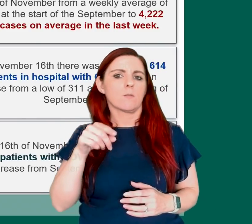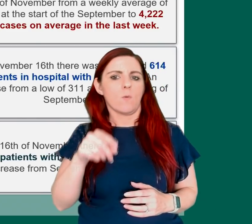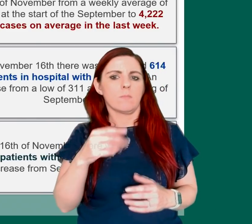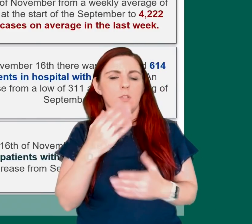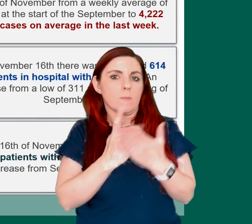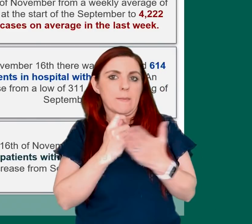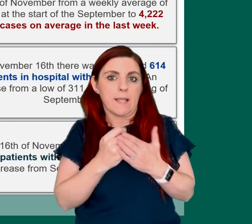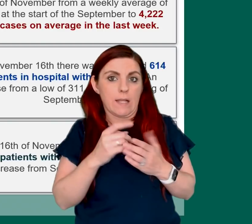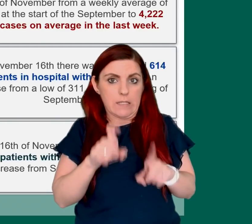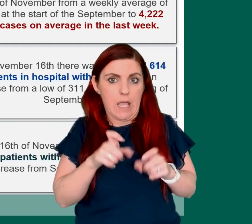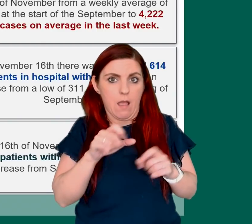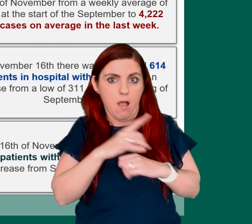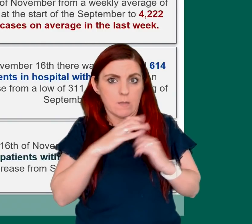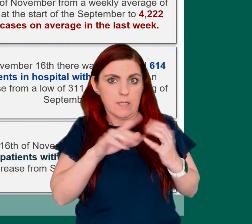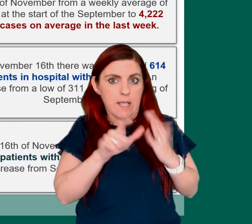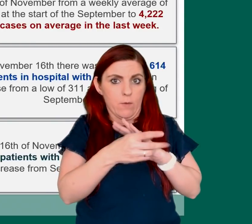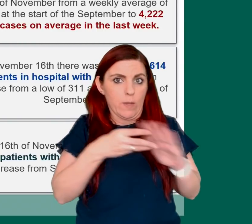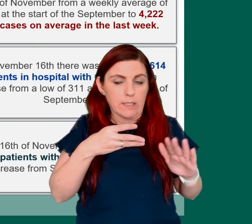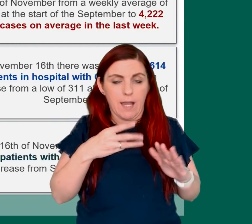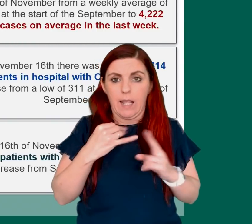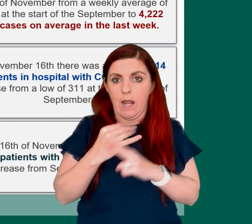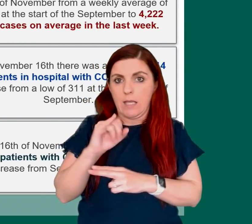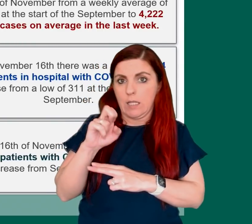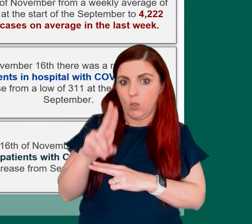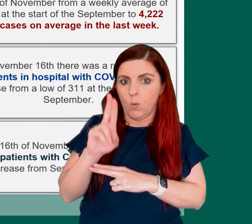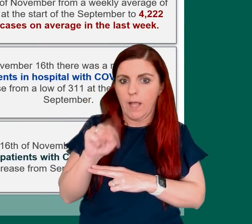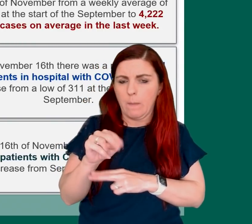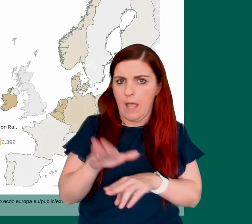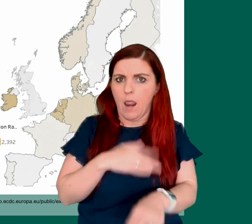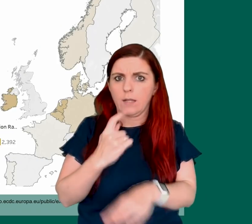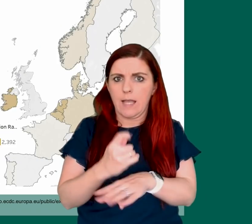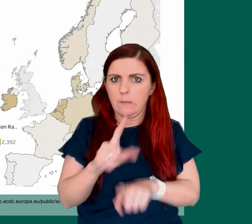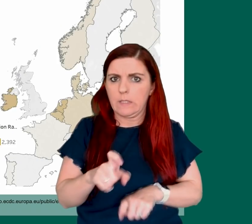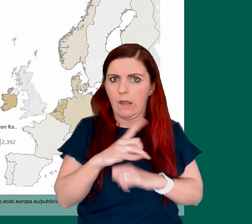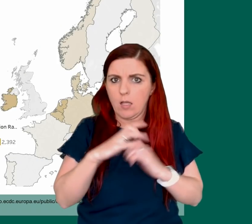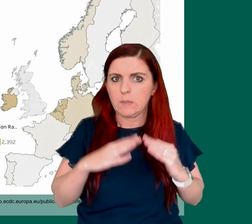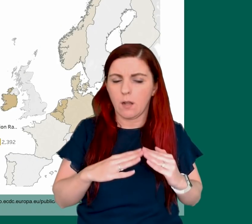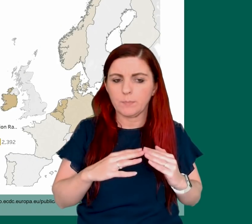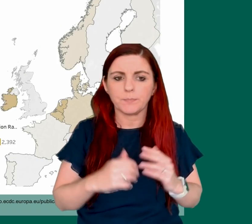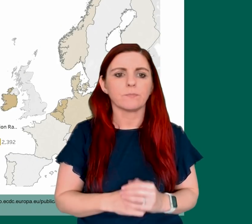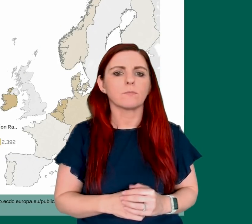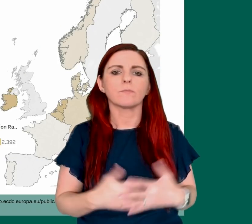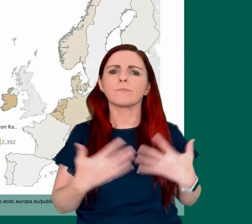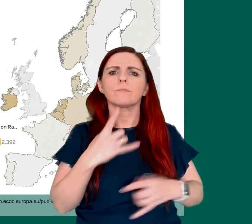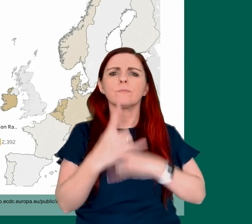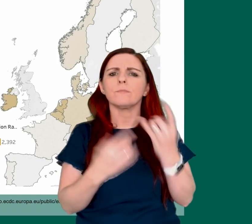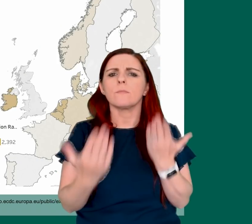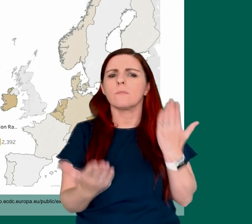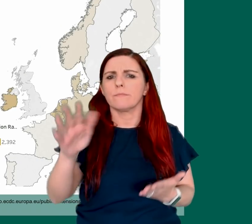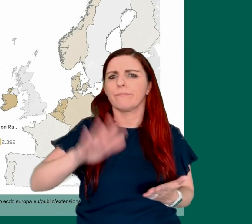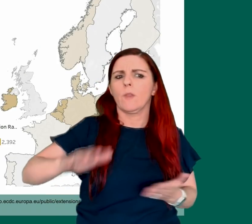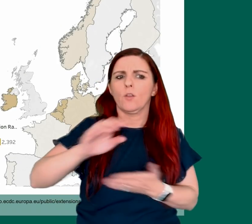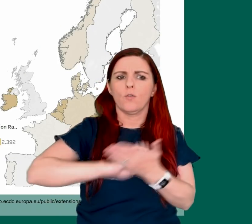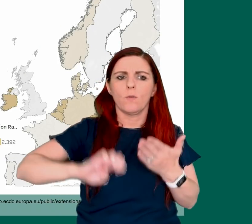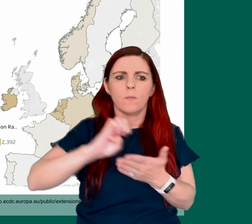several weeks in some cases, and certainly in ITU can be quite protracted in some cases. So where are we in relation to Europe? We see a